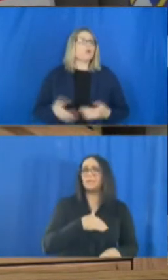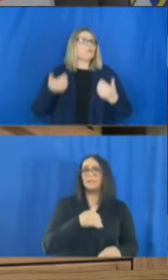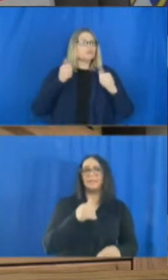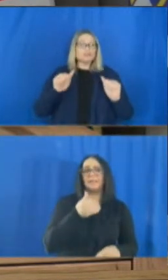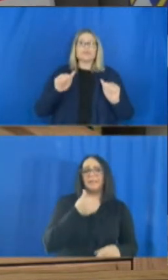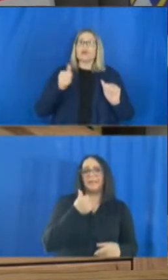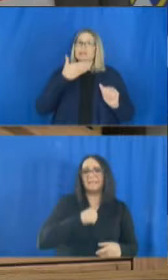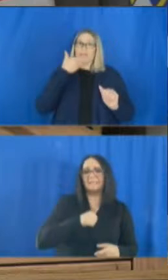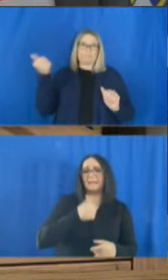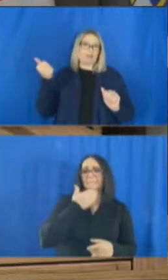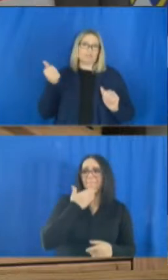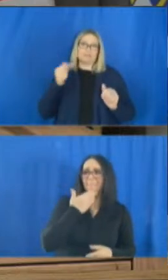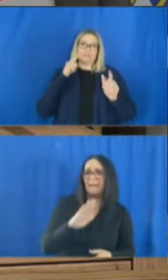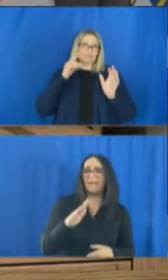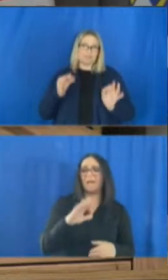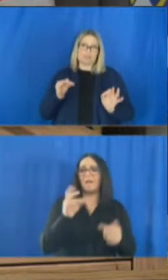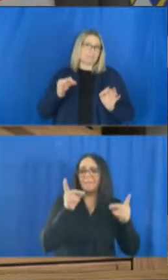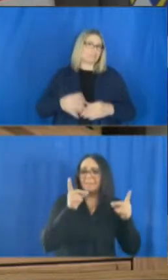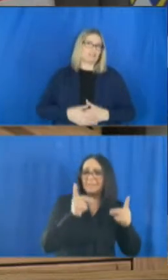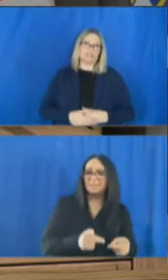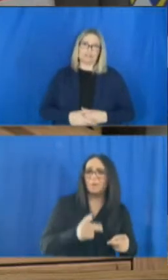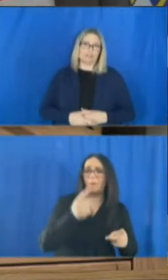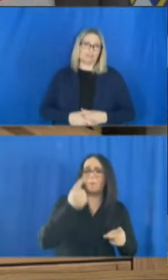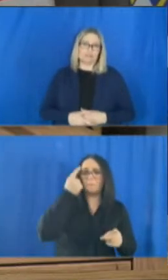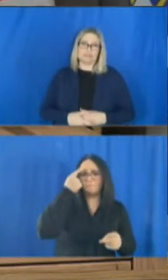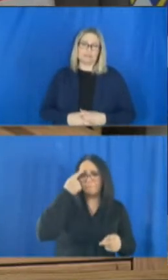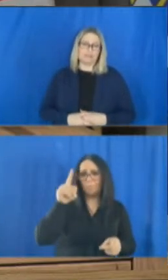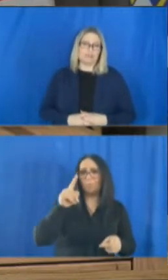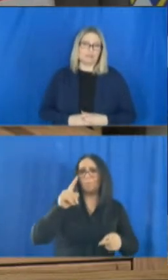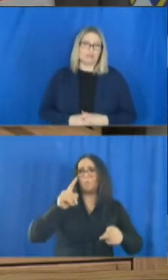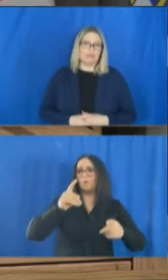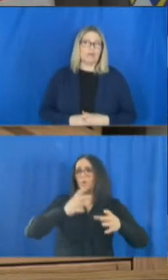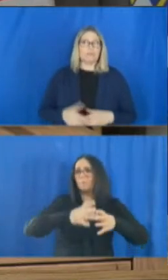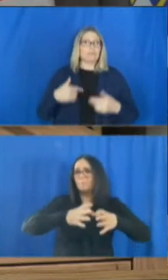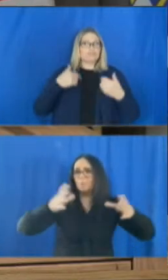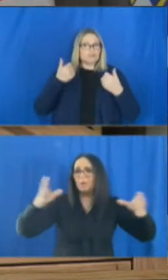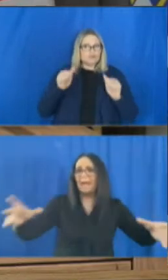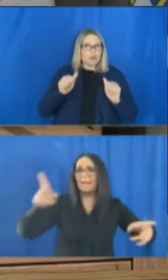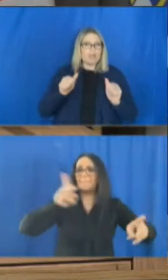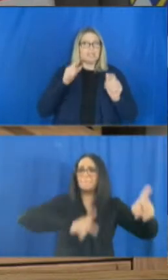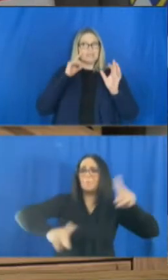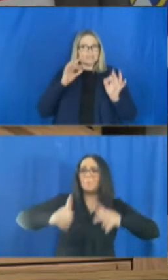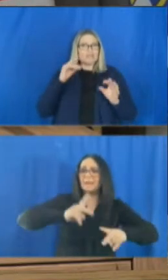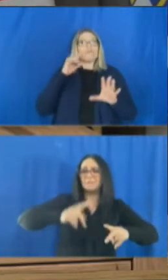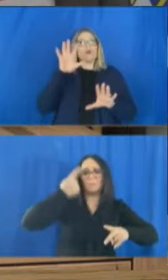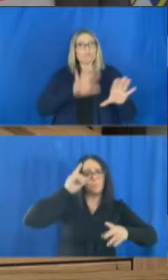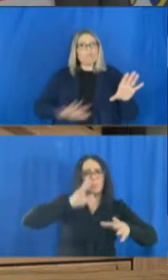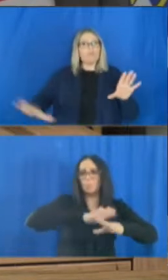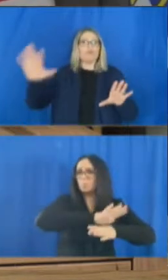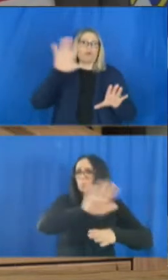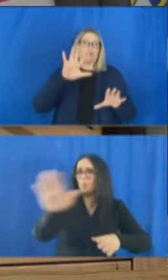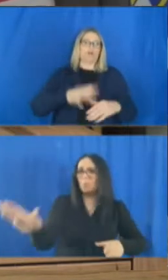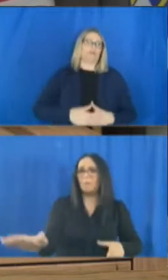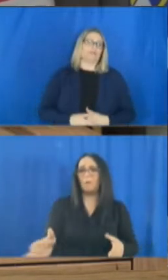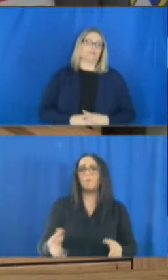anything more than what it is, a statement that, you know, we're tired of COVID and let's find a way out of